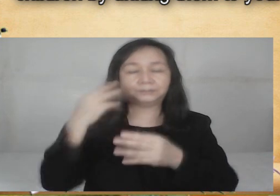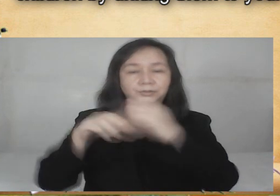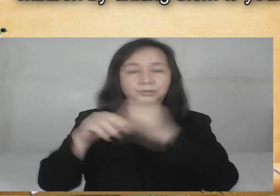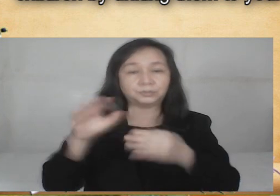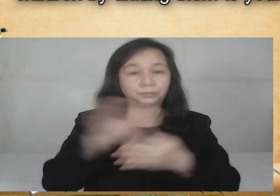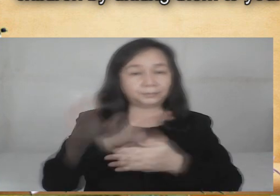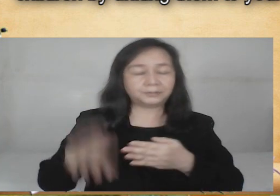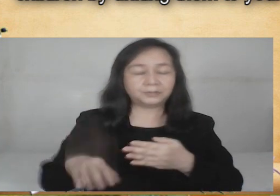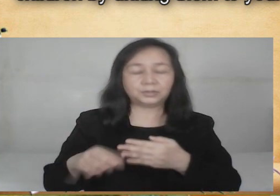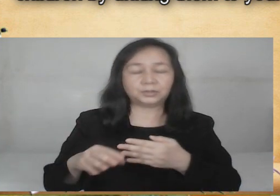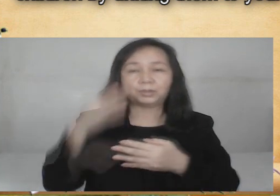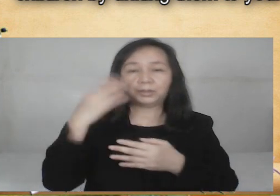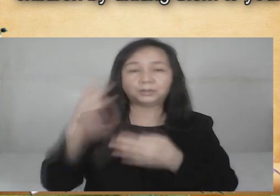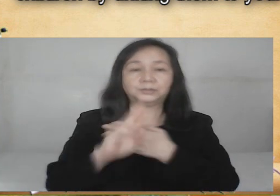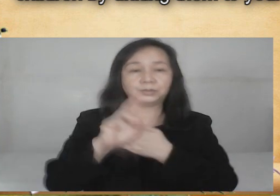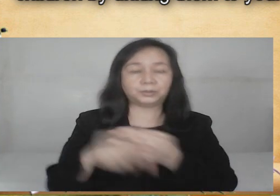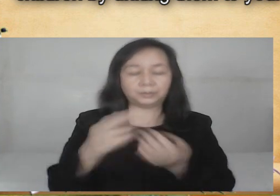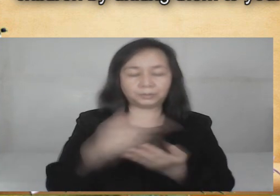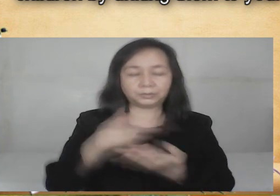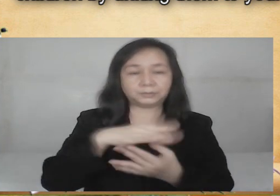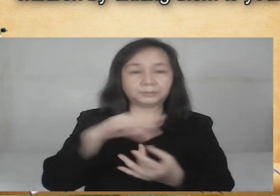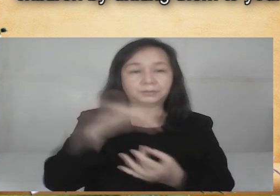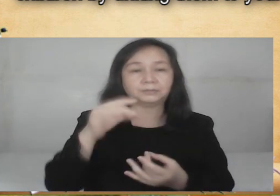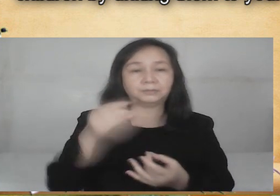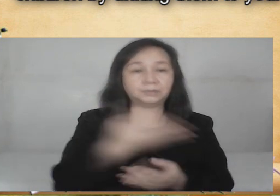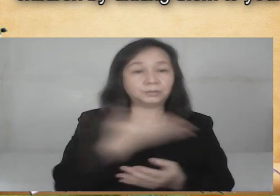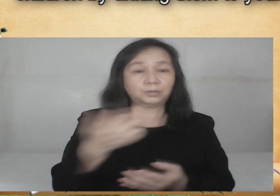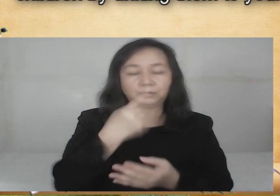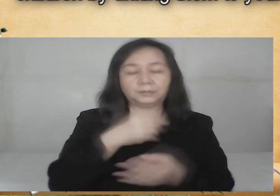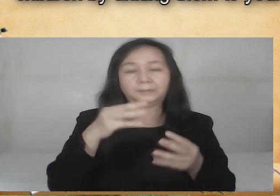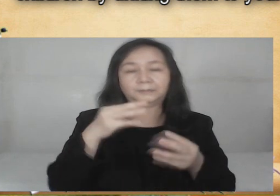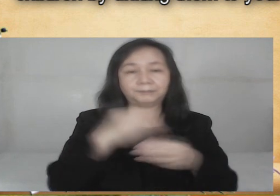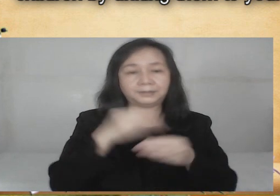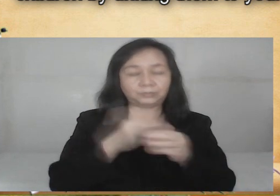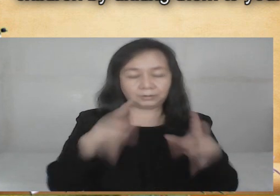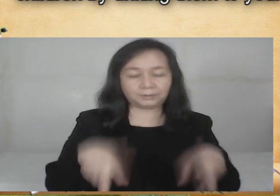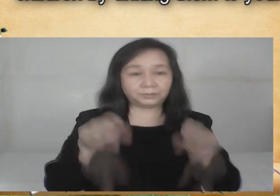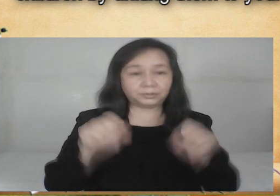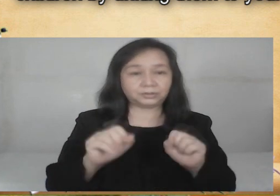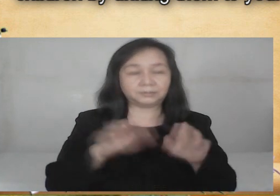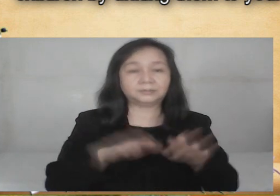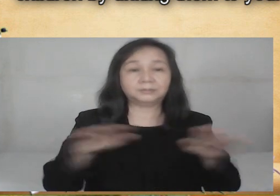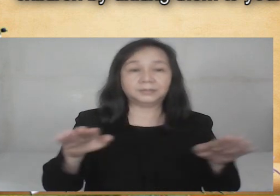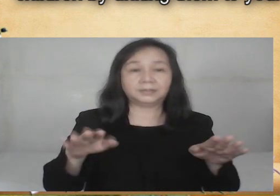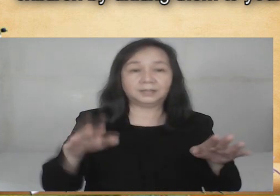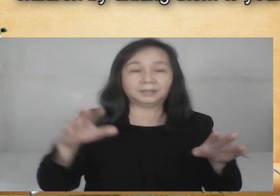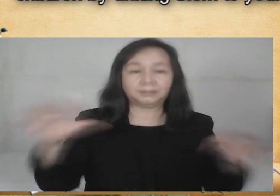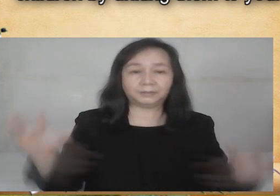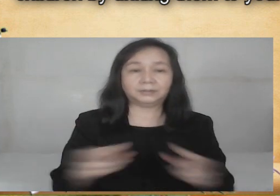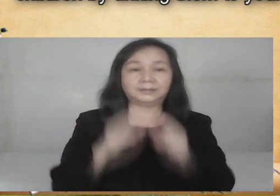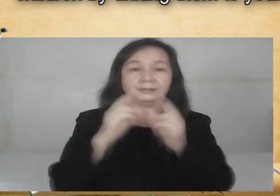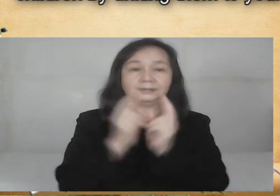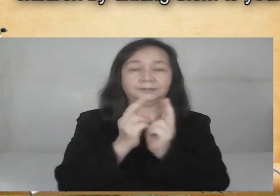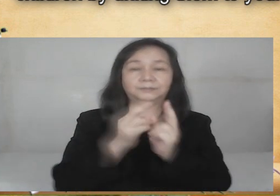to completion. You bestowed the Holy Spirit today on those you made your adopted children